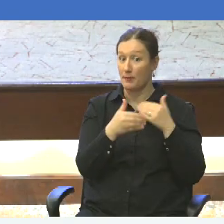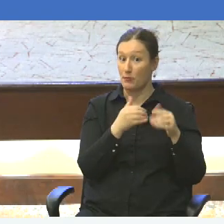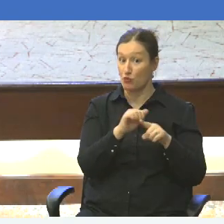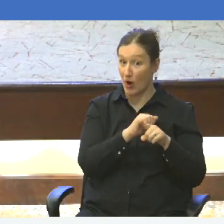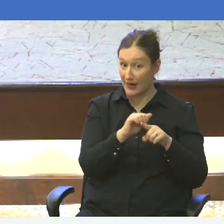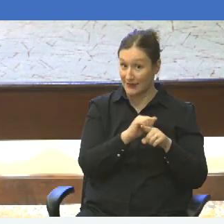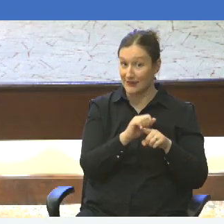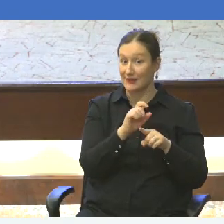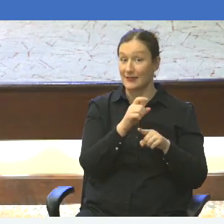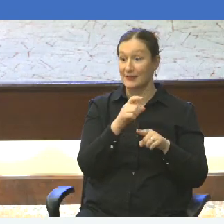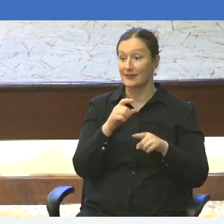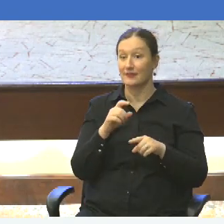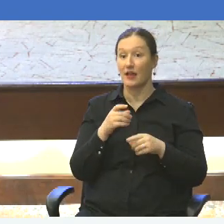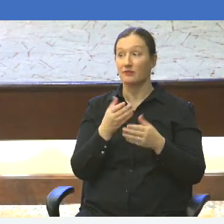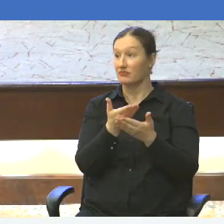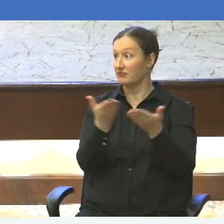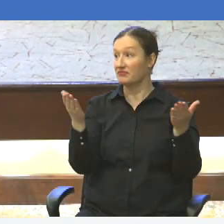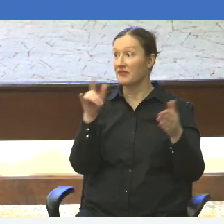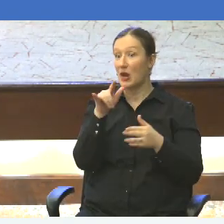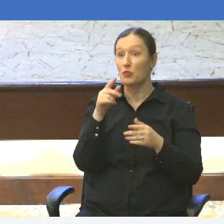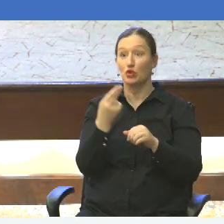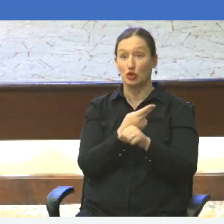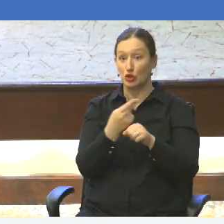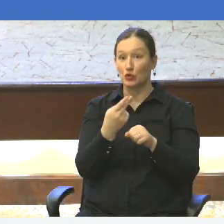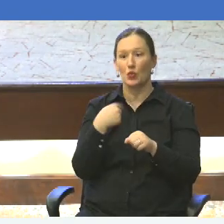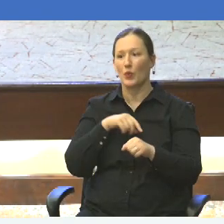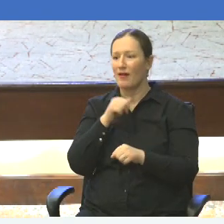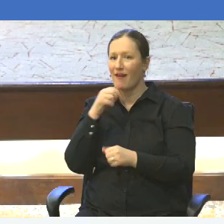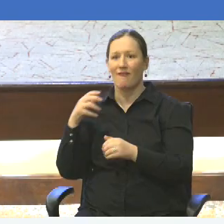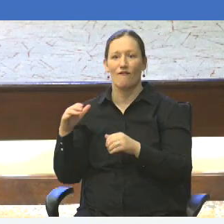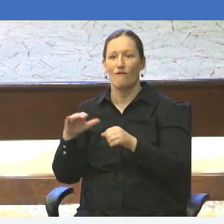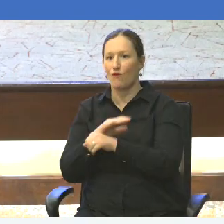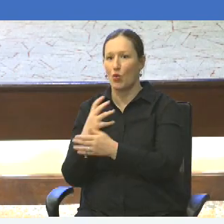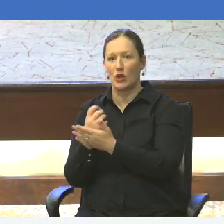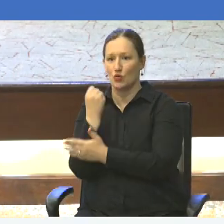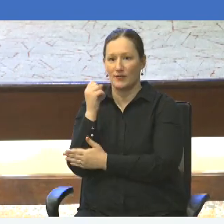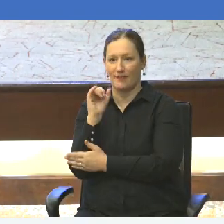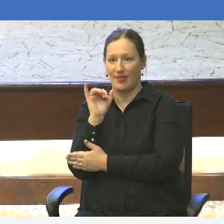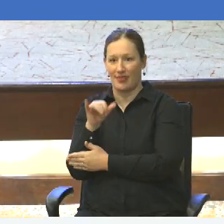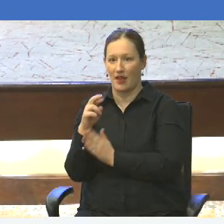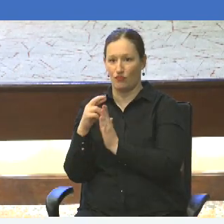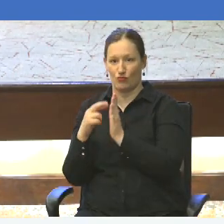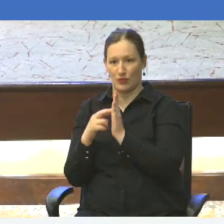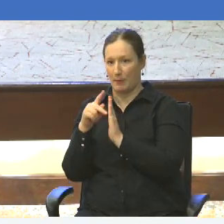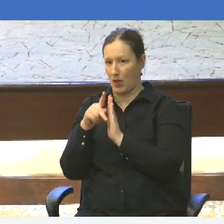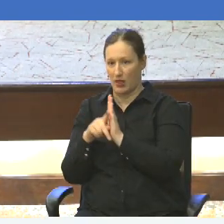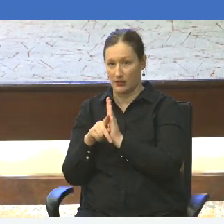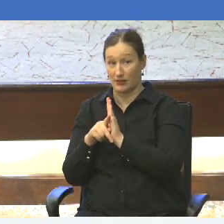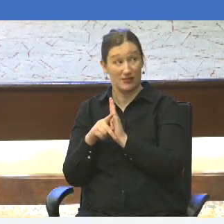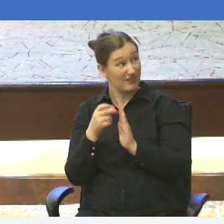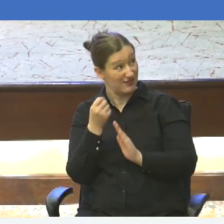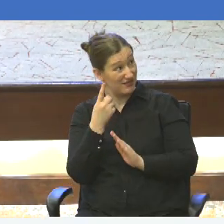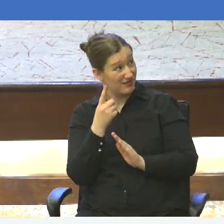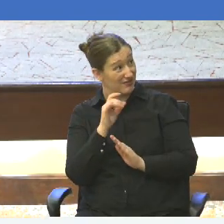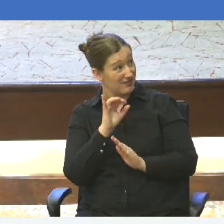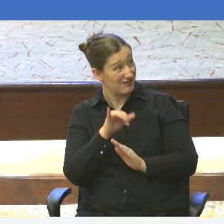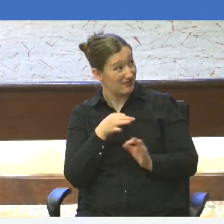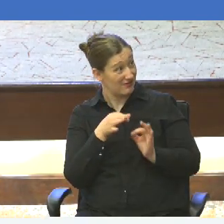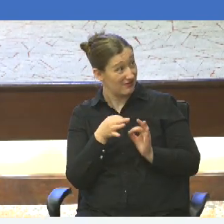airports use. We're not fully utilizing that toolkit here in Waco. Does that fully explain, Mr. Ford?